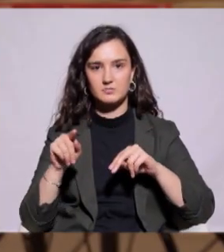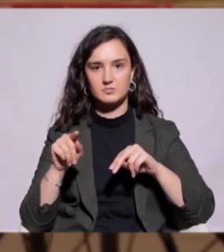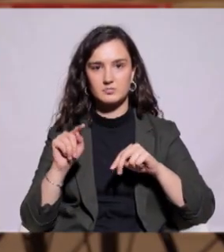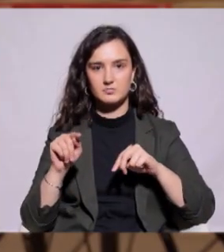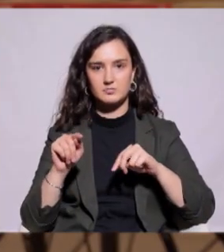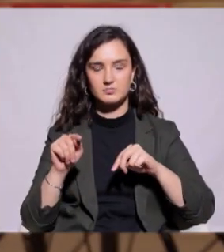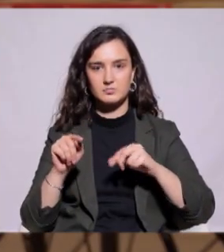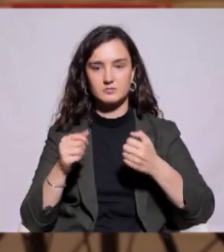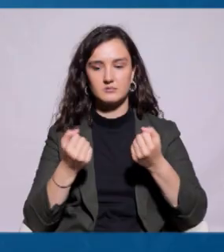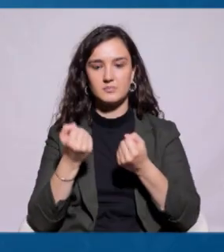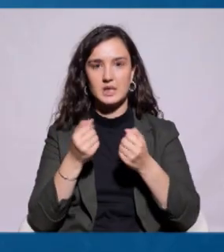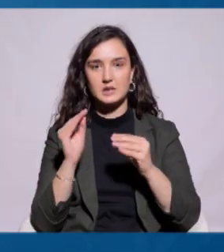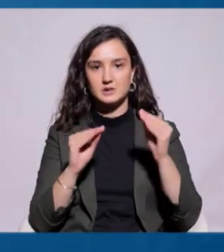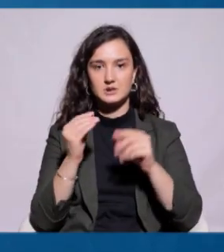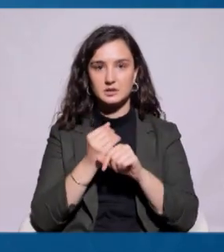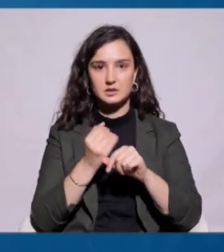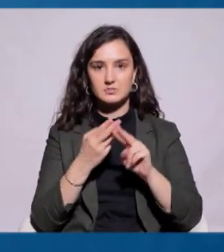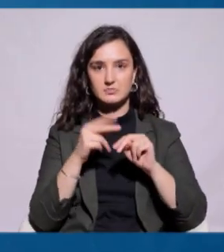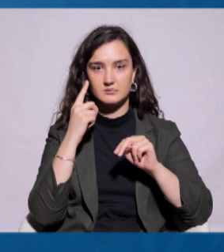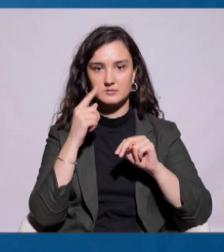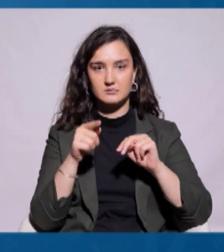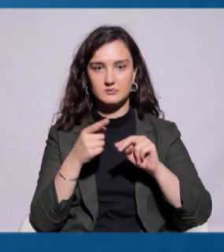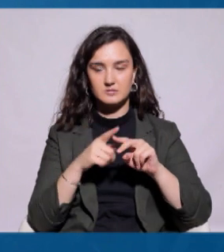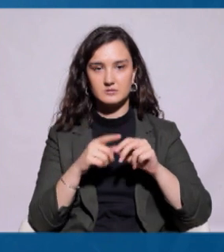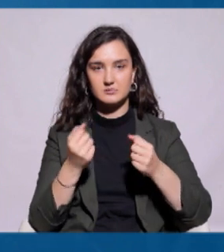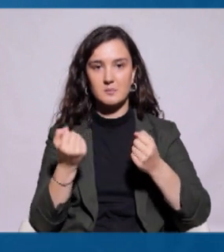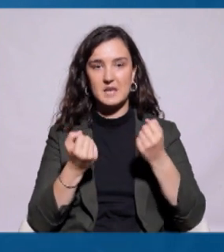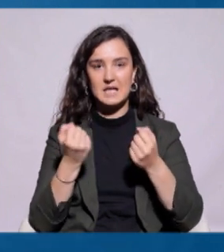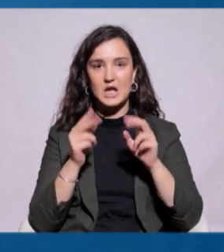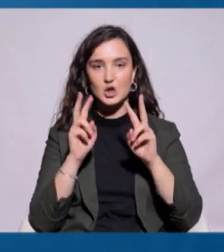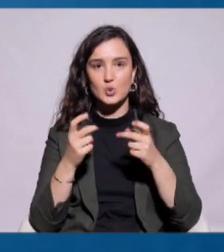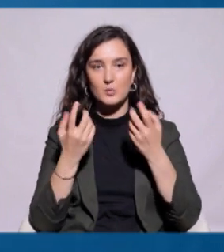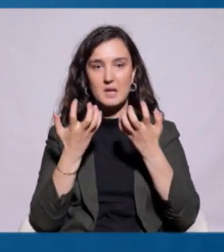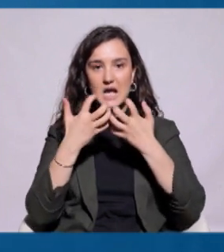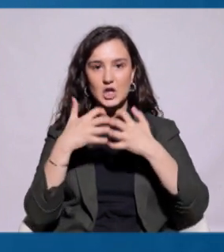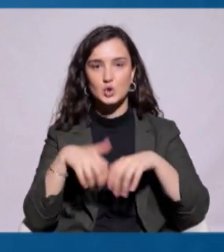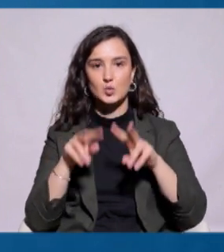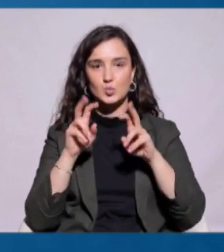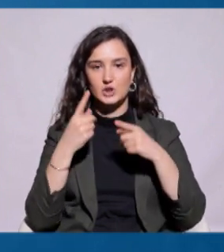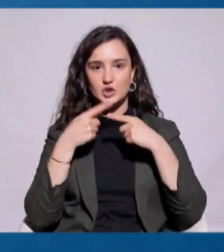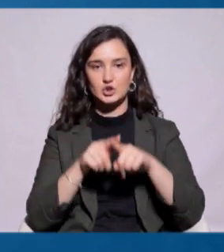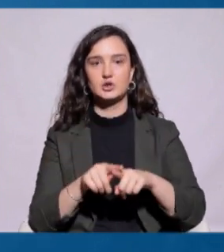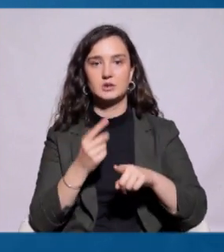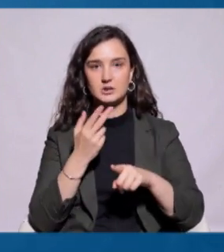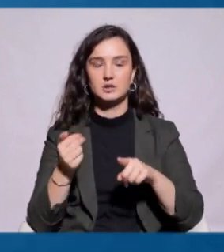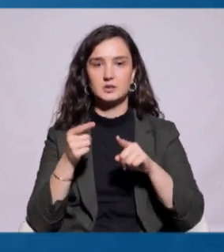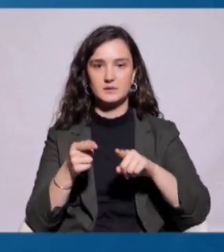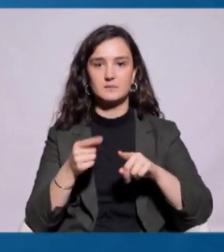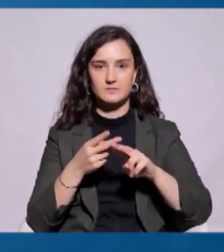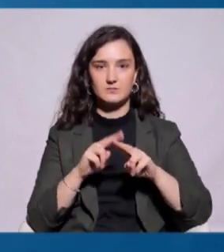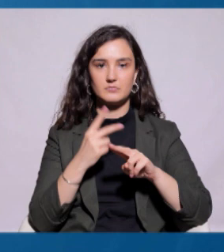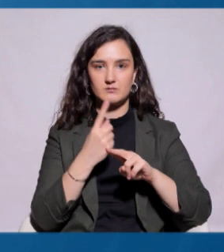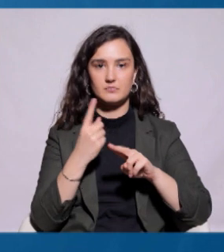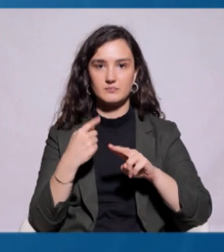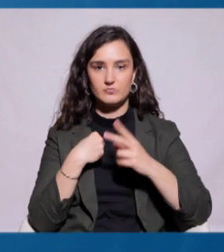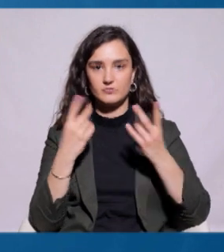of machines, I think, is going to be mechanical engineering. You are absolutely right. Mechanical engineering is the